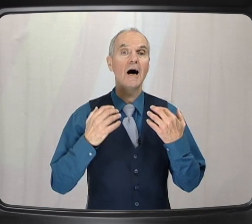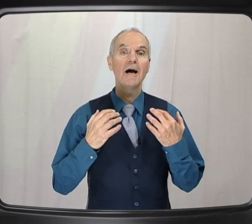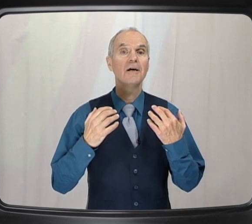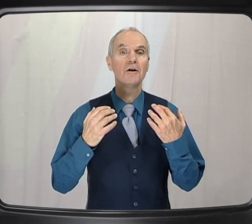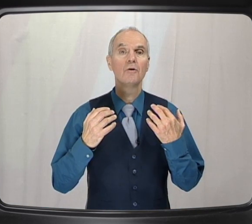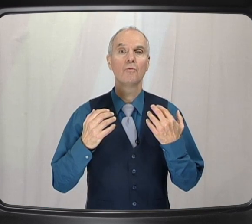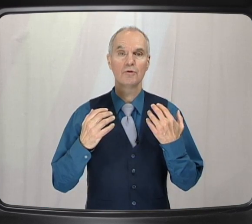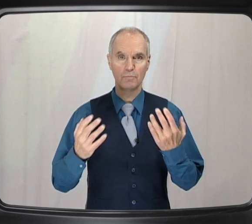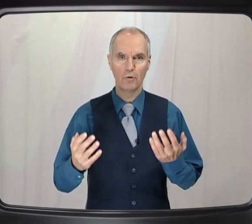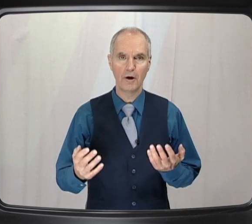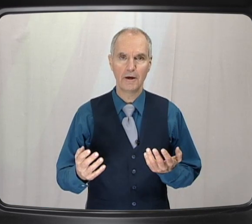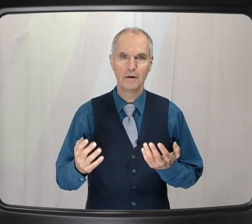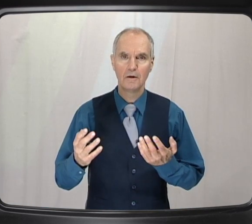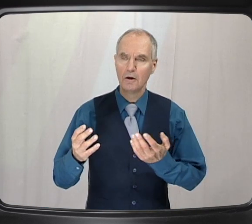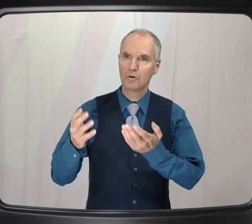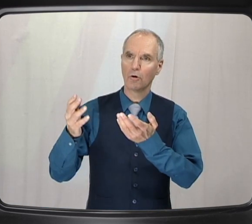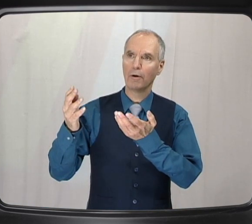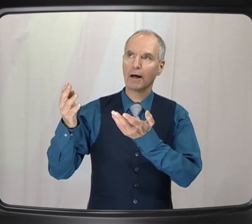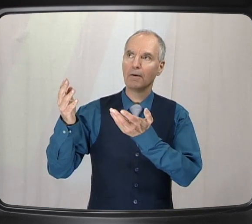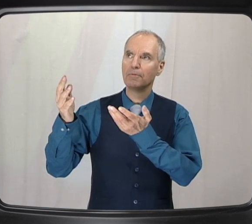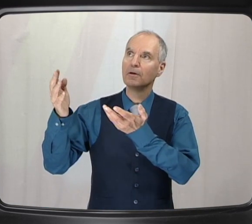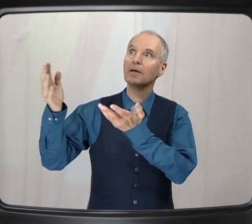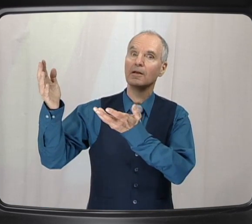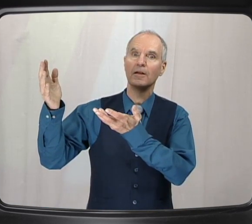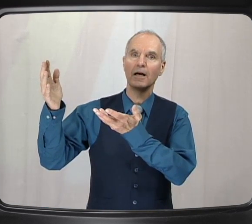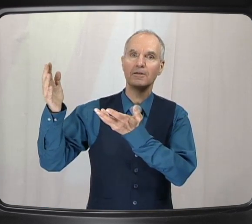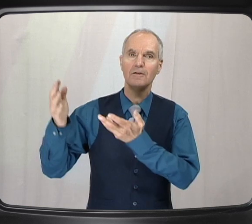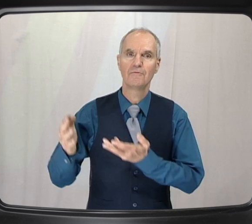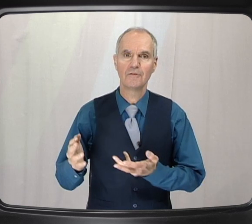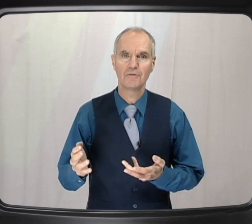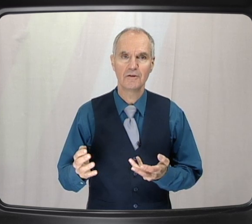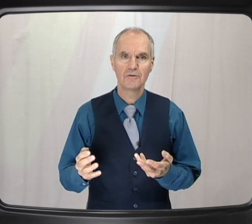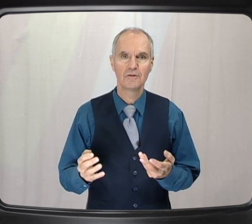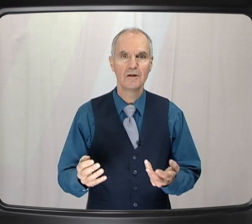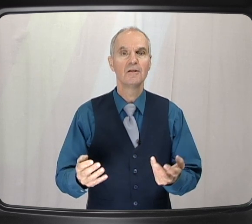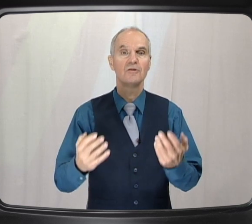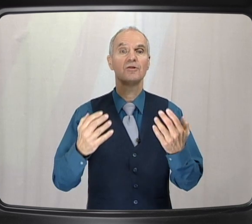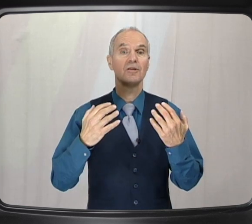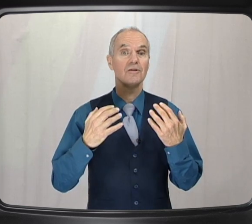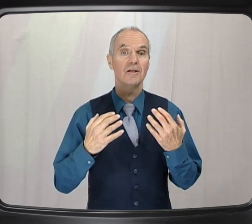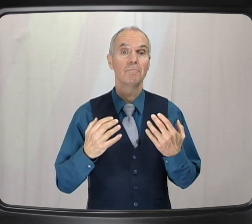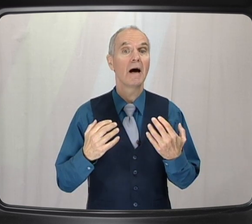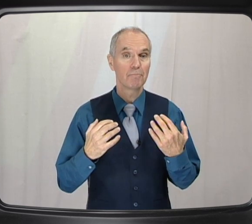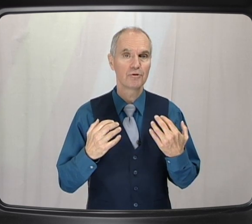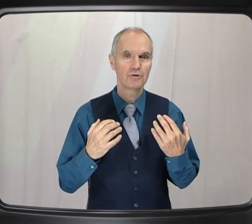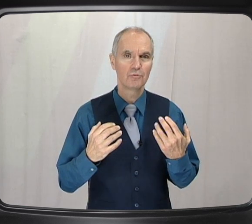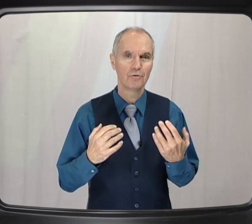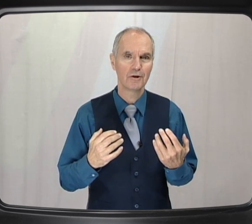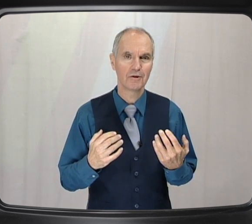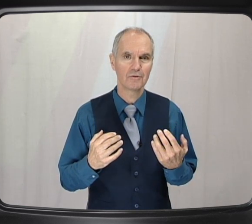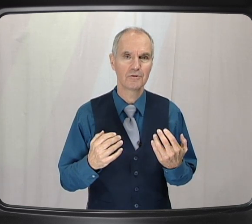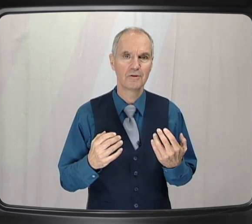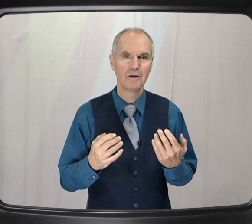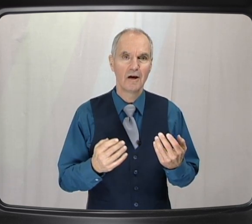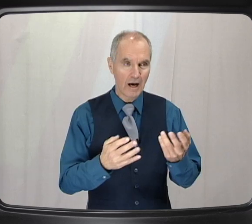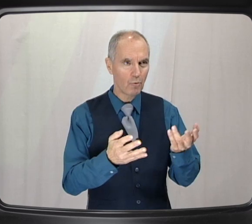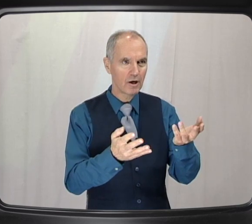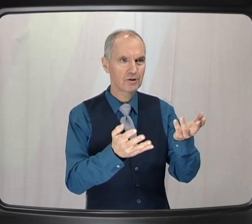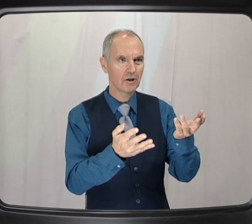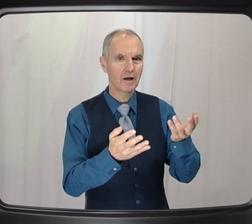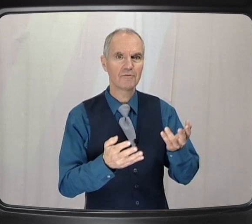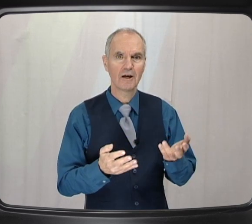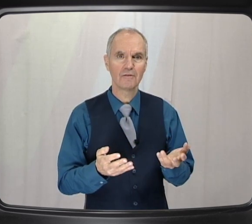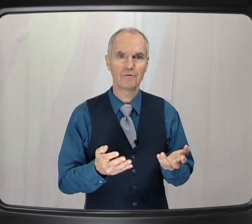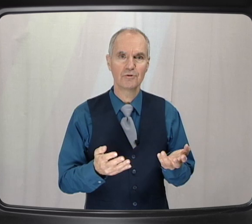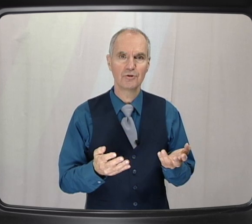When I was a boy, growing up in the 1950s, still in my preschool years, I